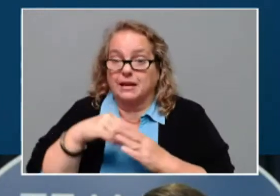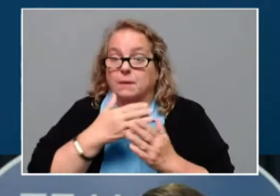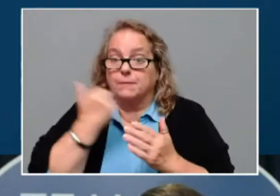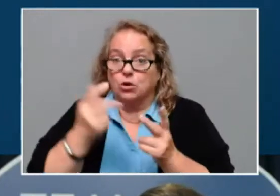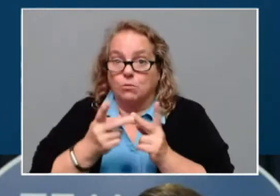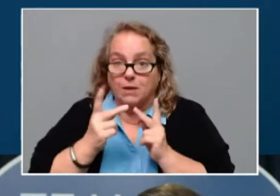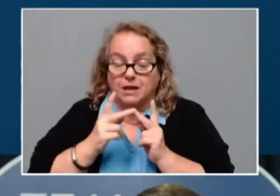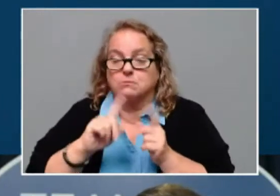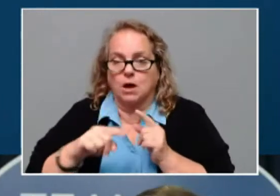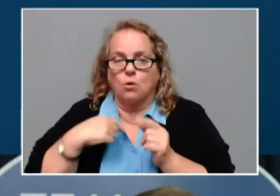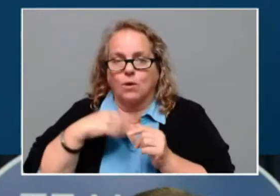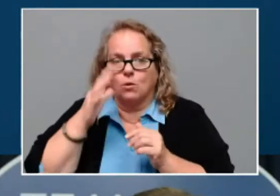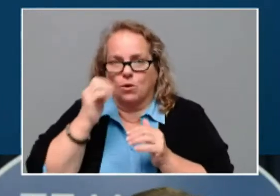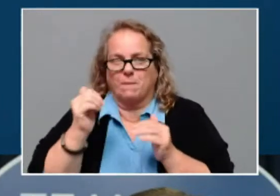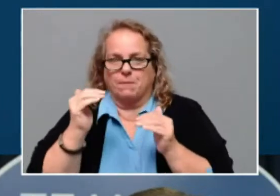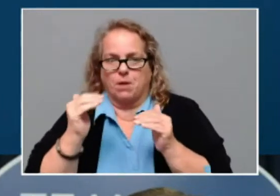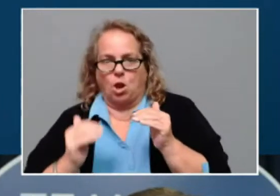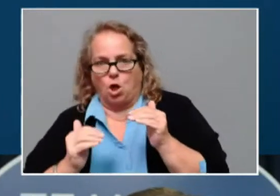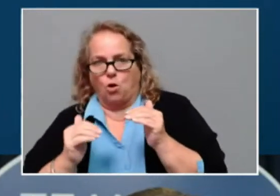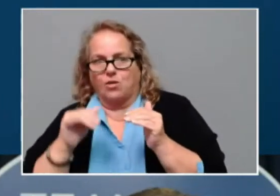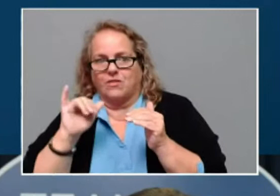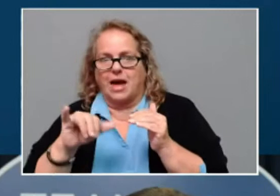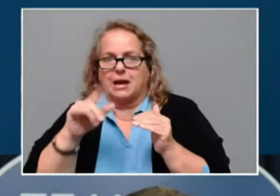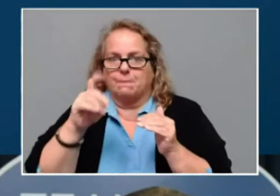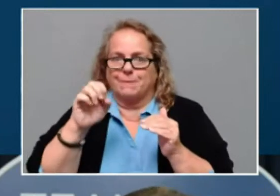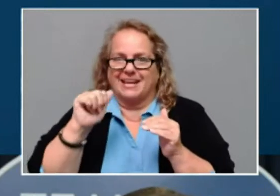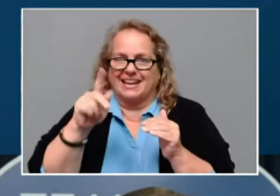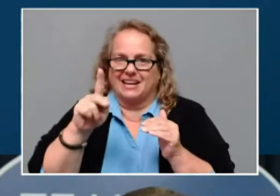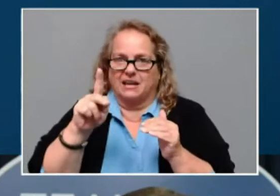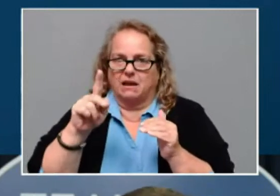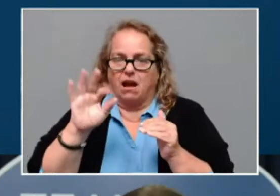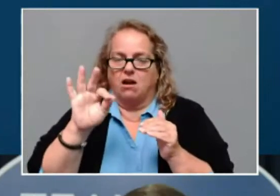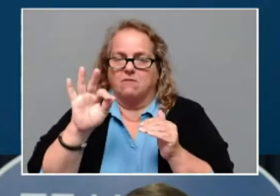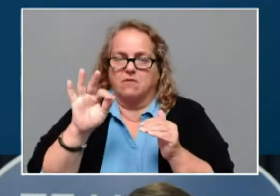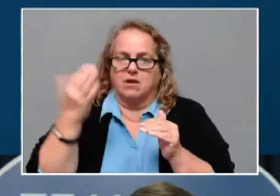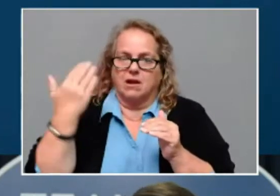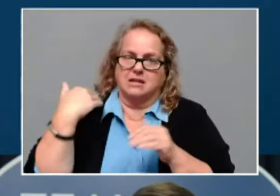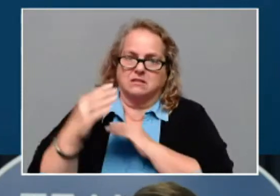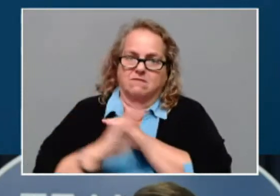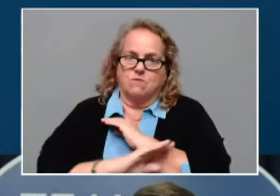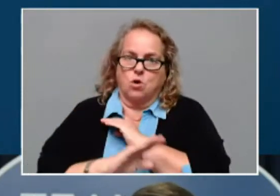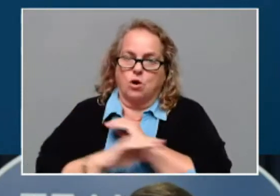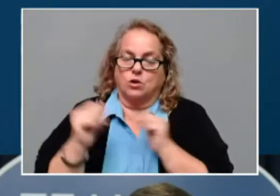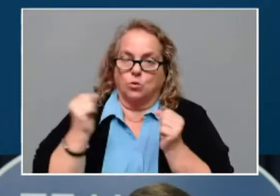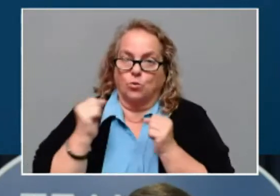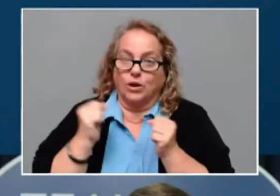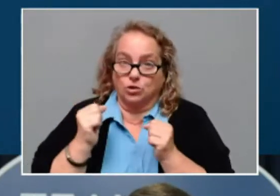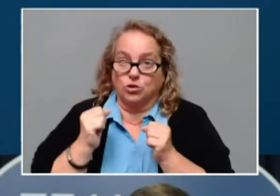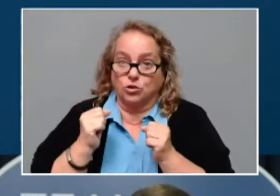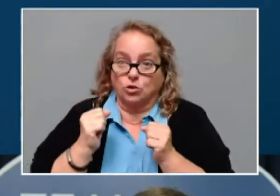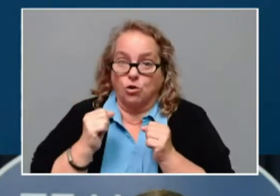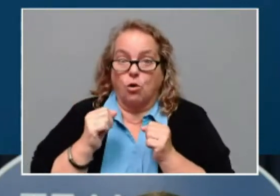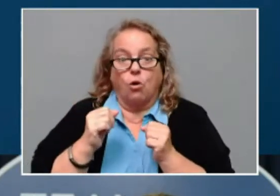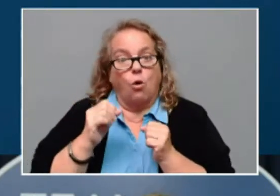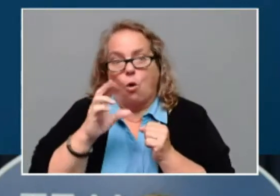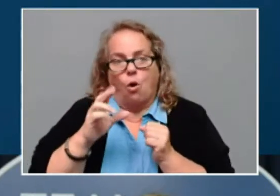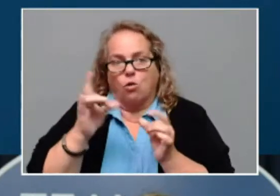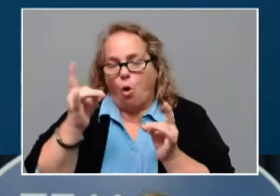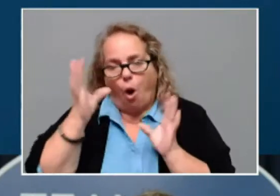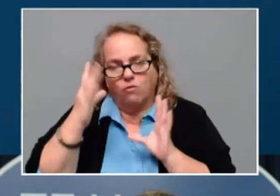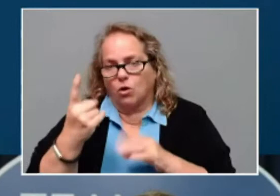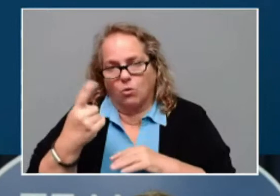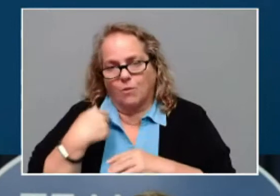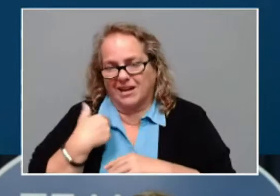that we had in the fall and in the winter, much less the terrible peak that we have had in the